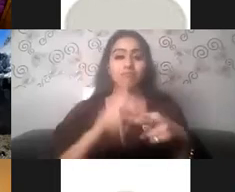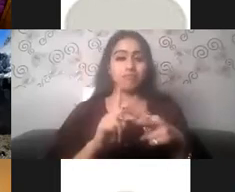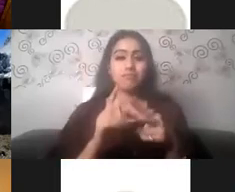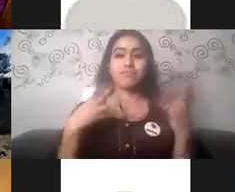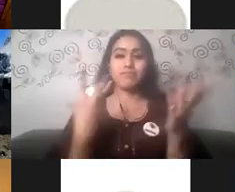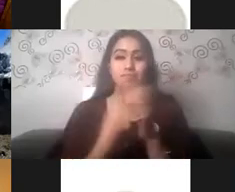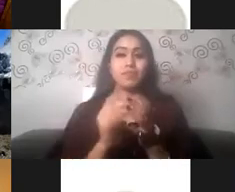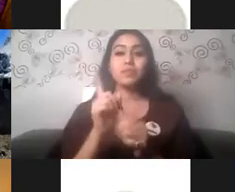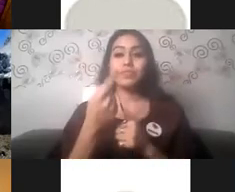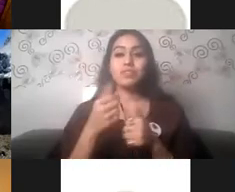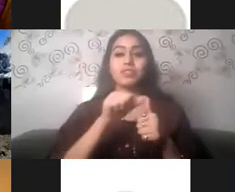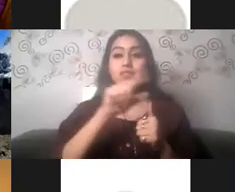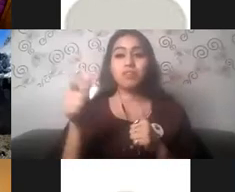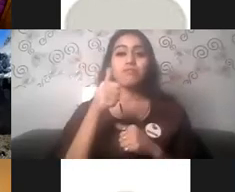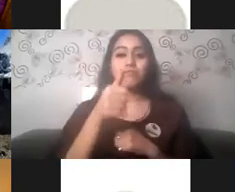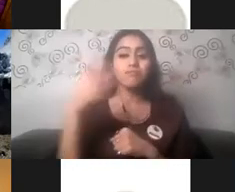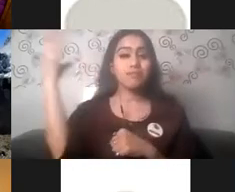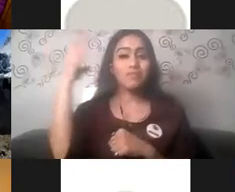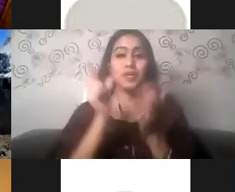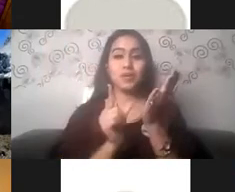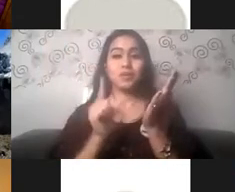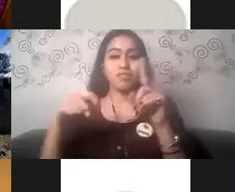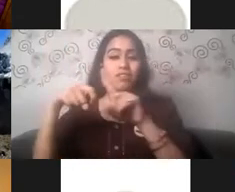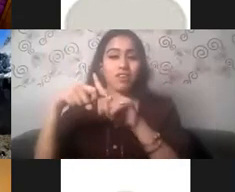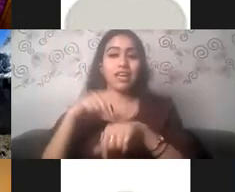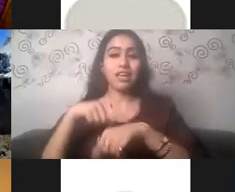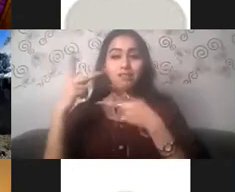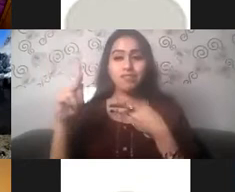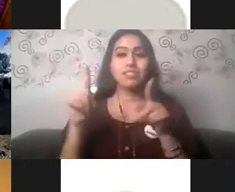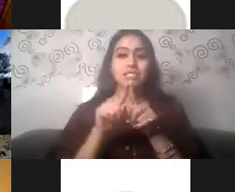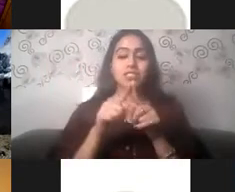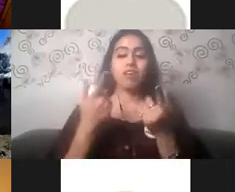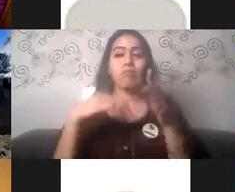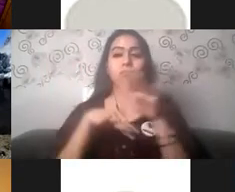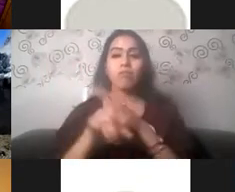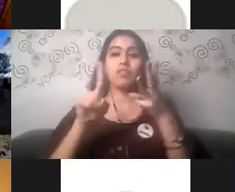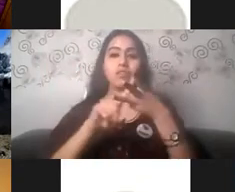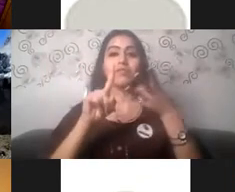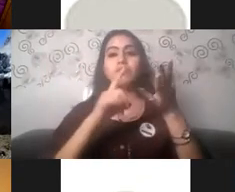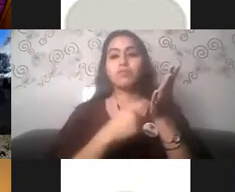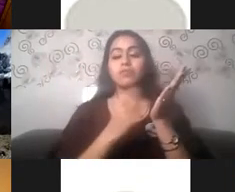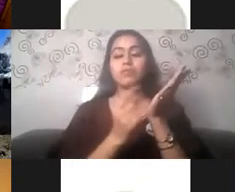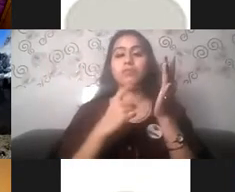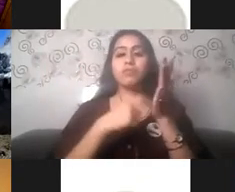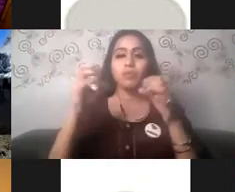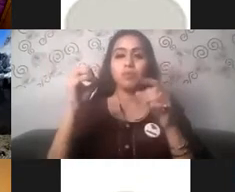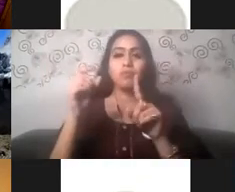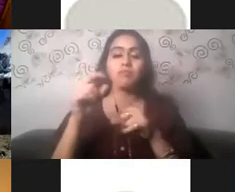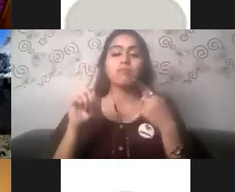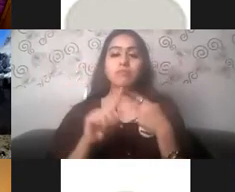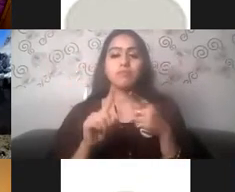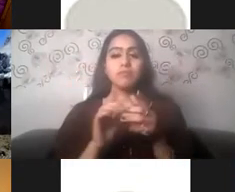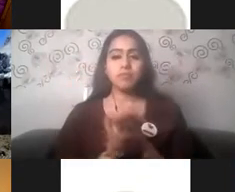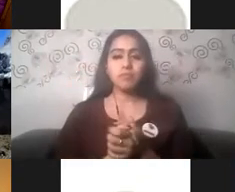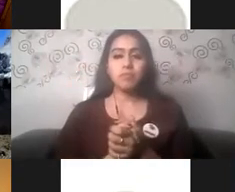and good afternoon to people joining from the UK, and if people are joining from Europe. Really glad to be here.